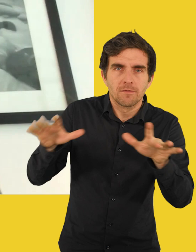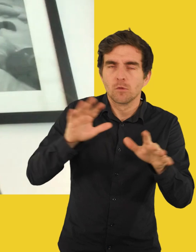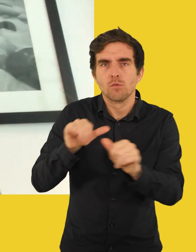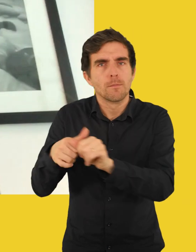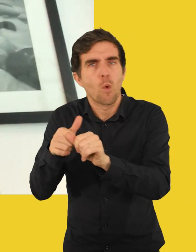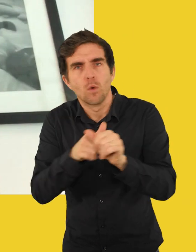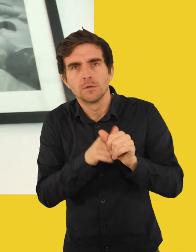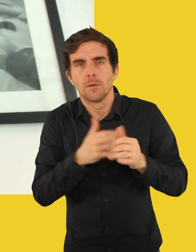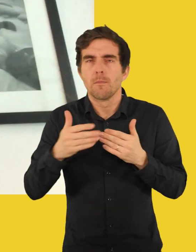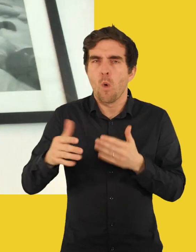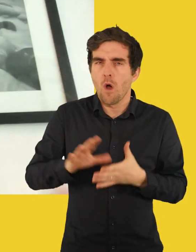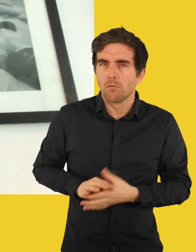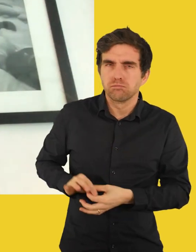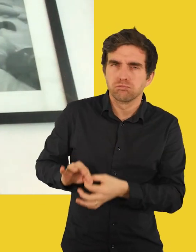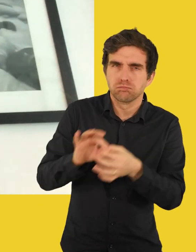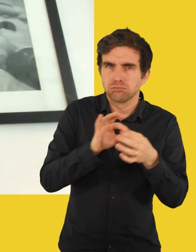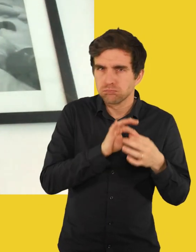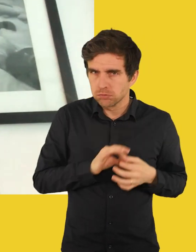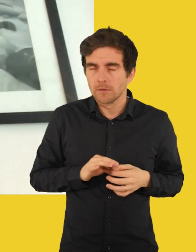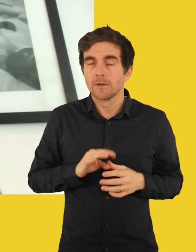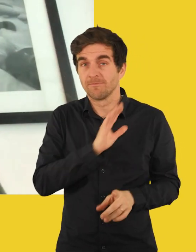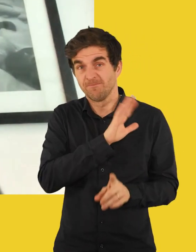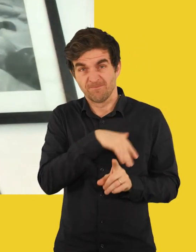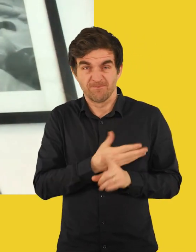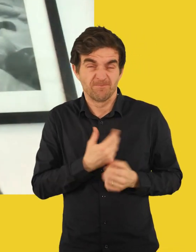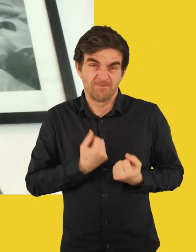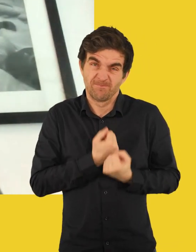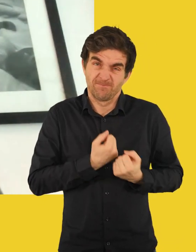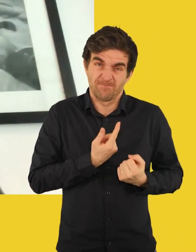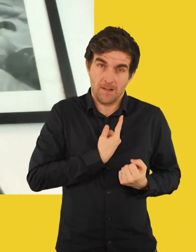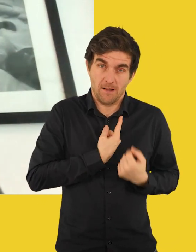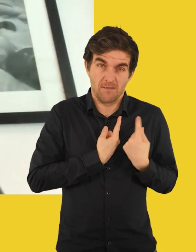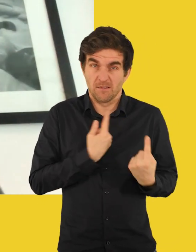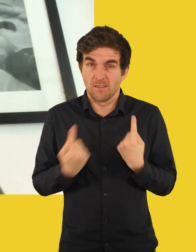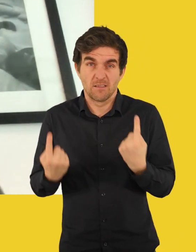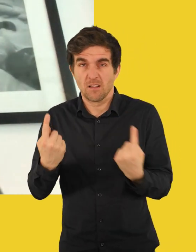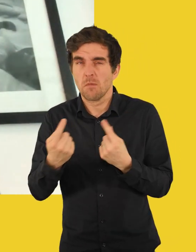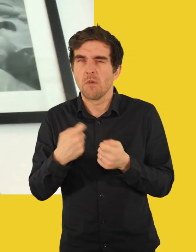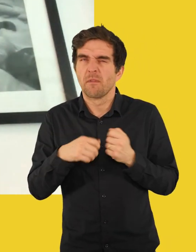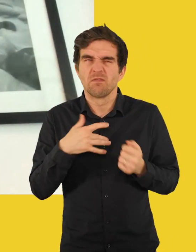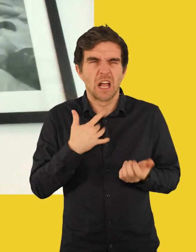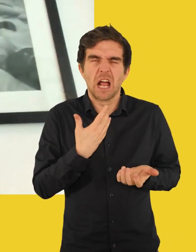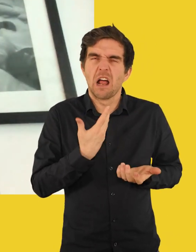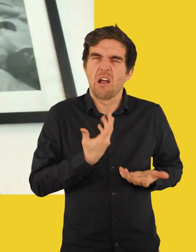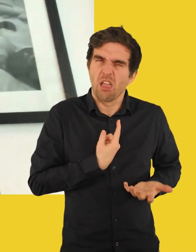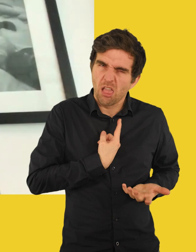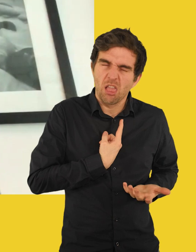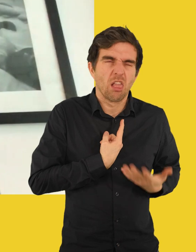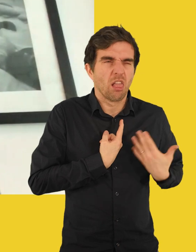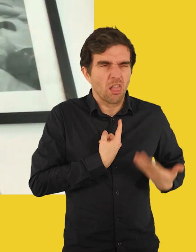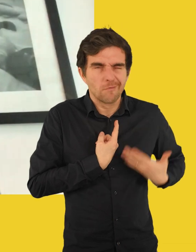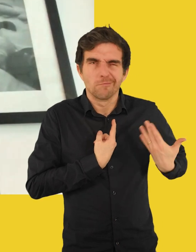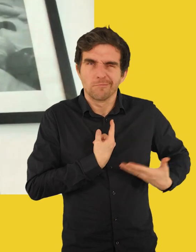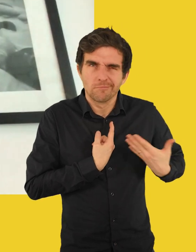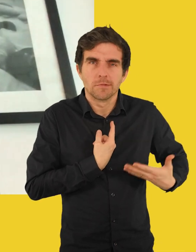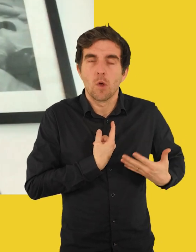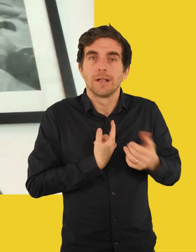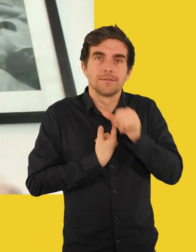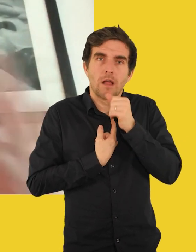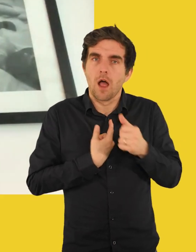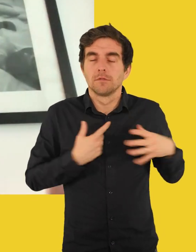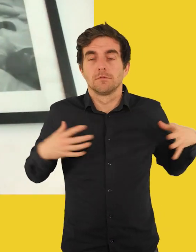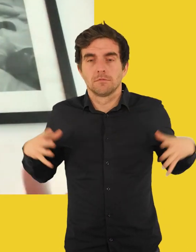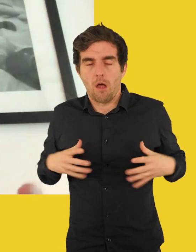other to create solidarity where we are individually in our places. We might sometimes get stuck and feel alone, but actually